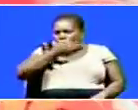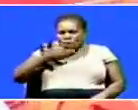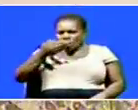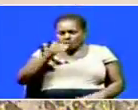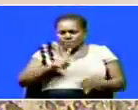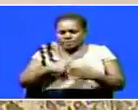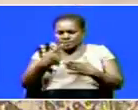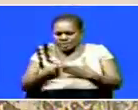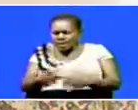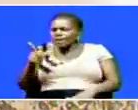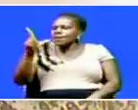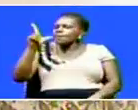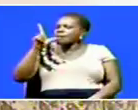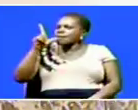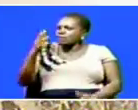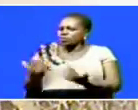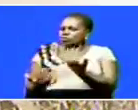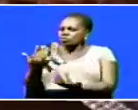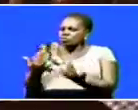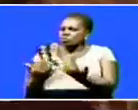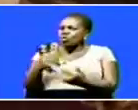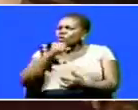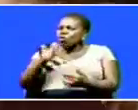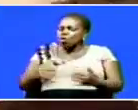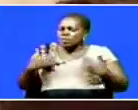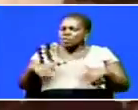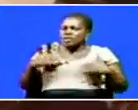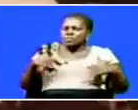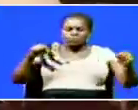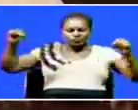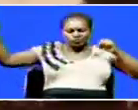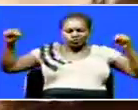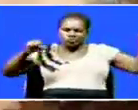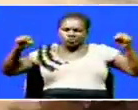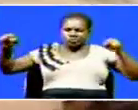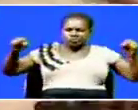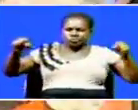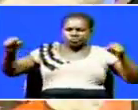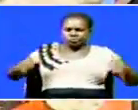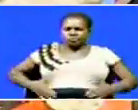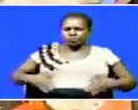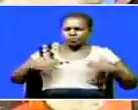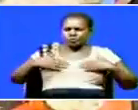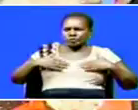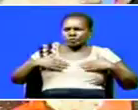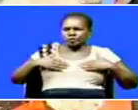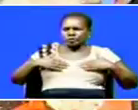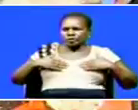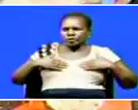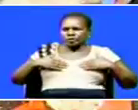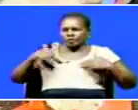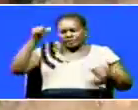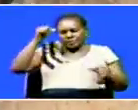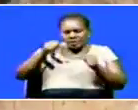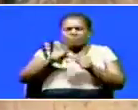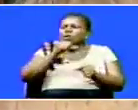after which, as lunch is being prepared, the elderly stretch their frickle bones and reminisce on the good old